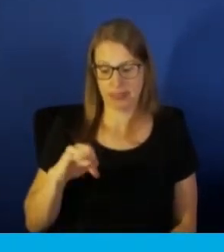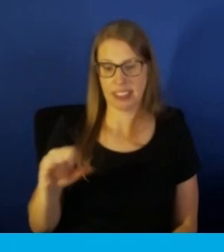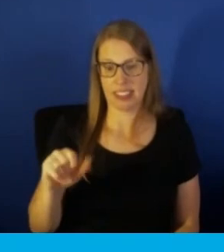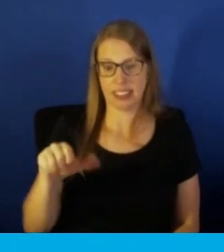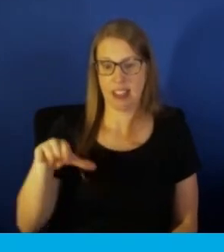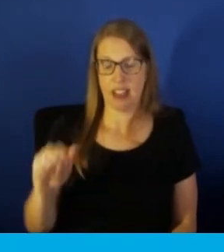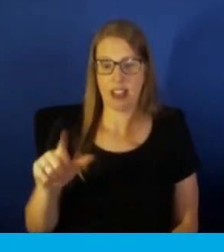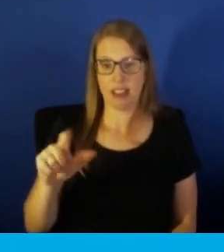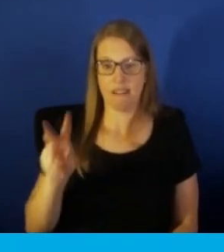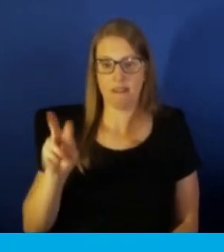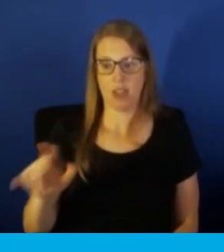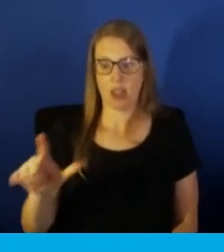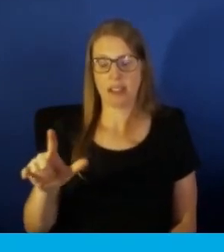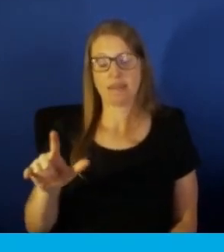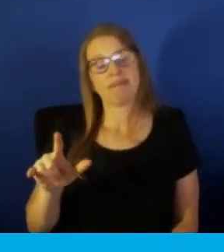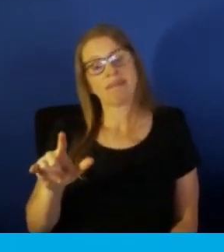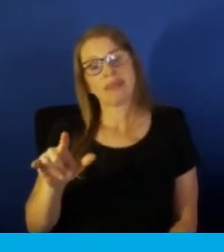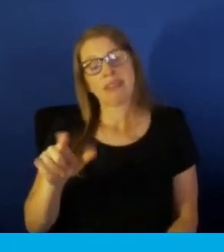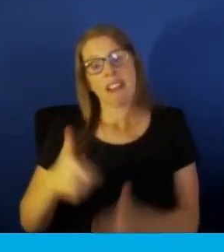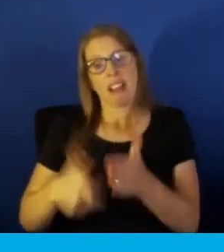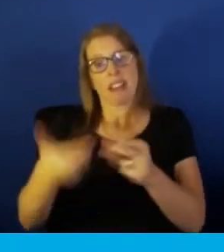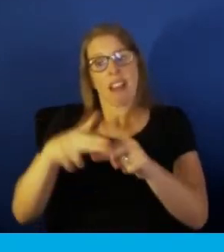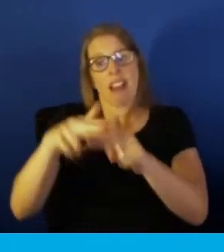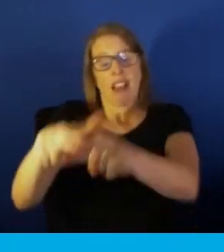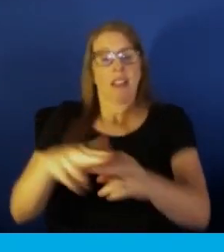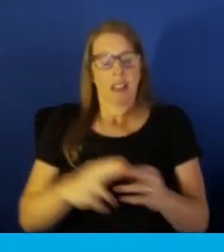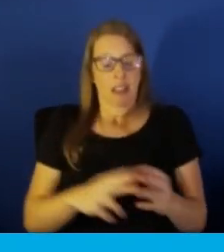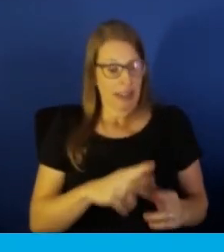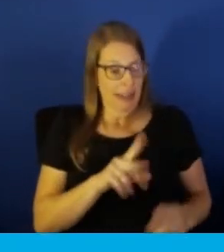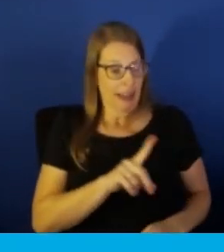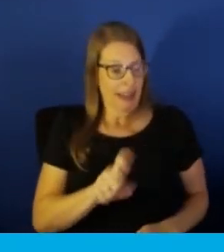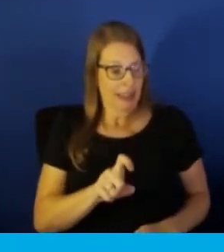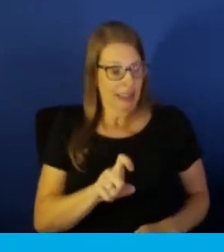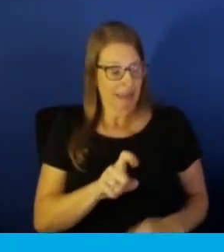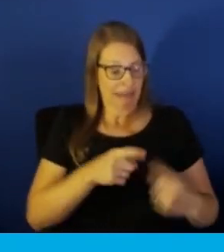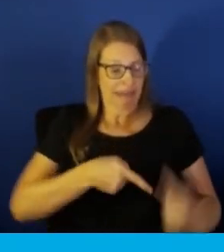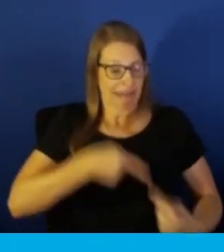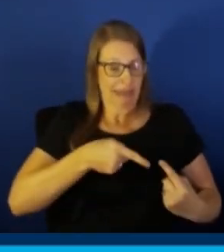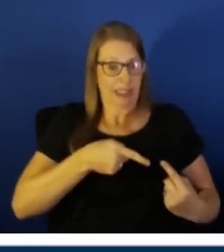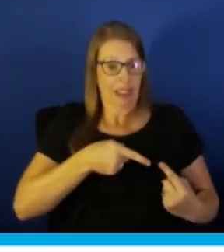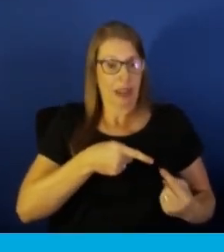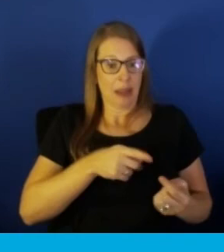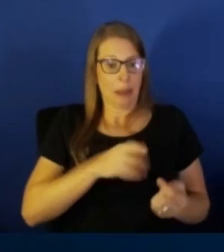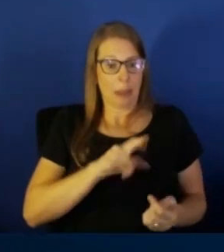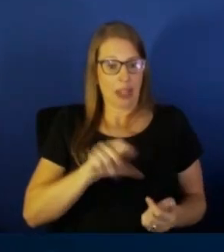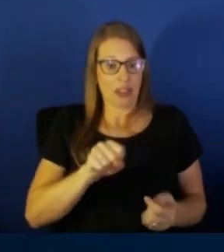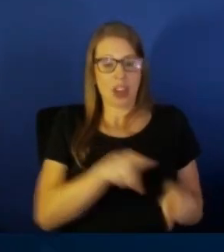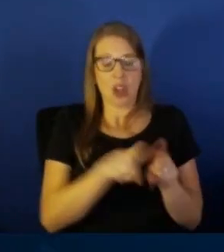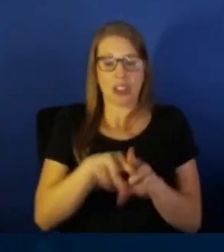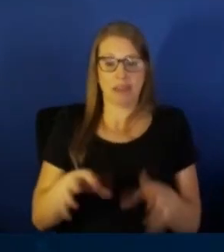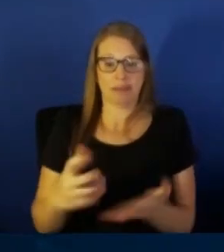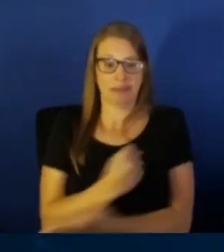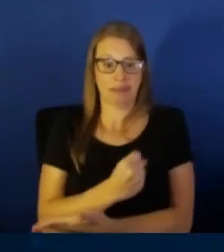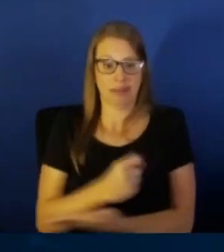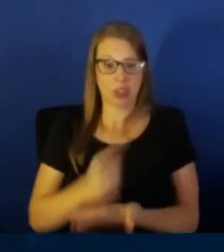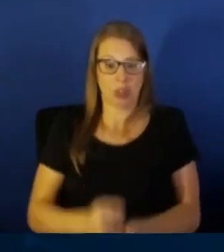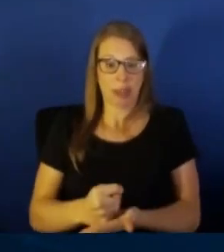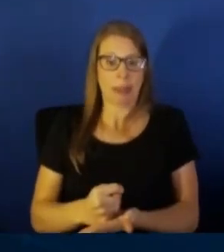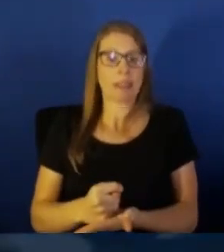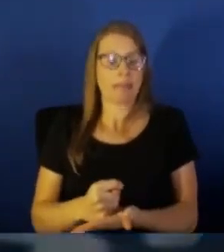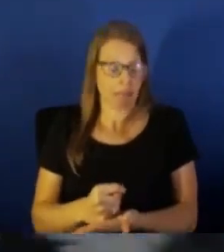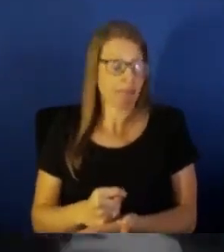many are facing an even tougher diagnosis of struggling to pay bills and getting their treatment. The help available Monday at 8.